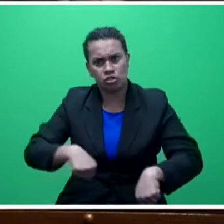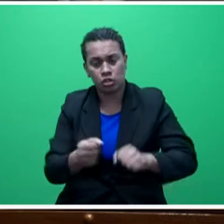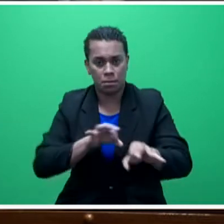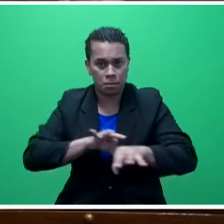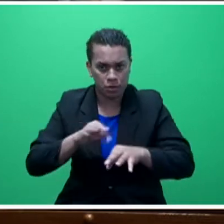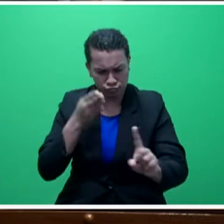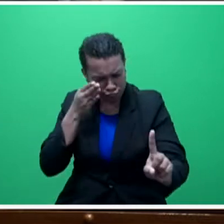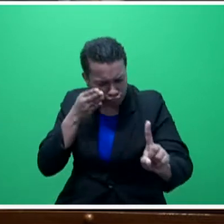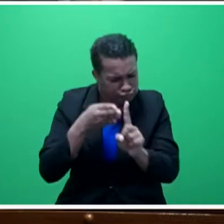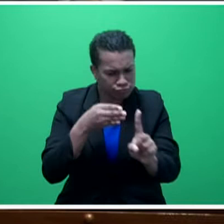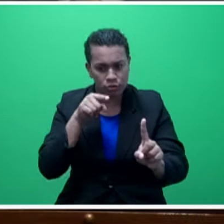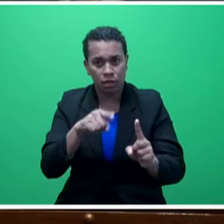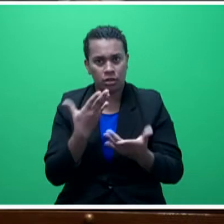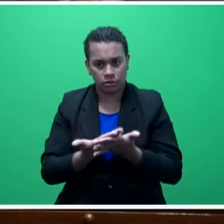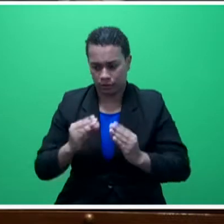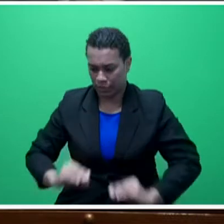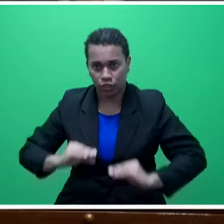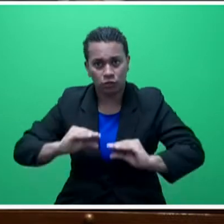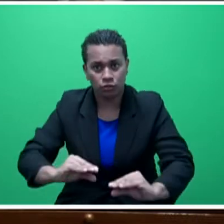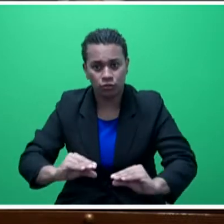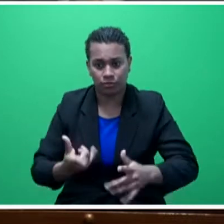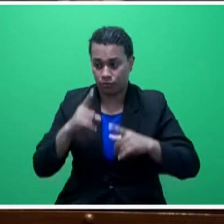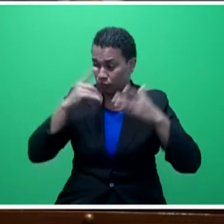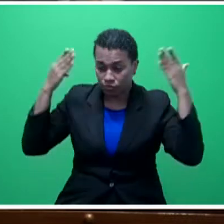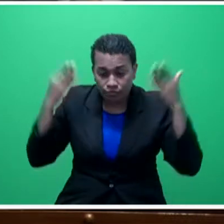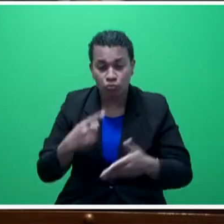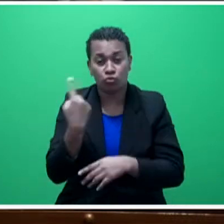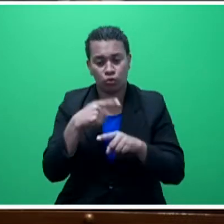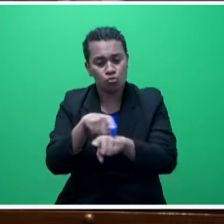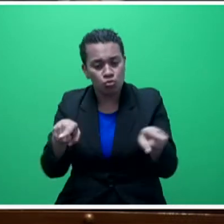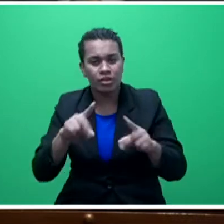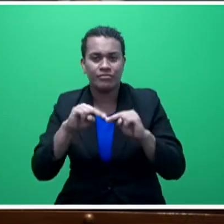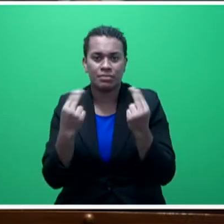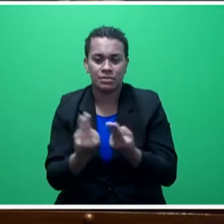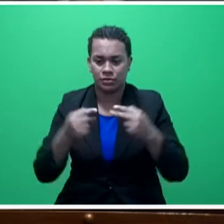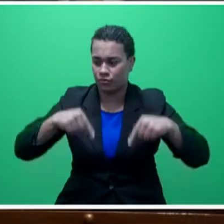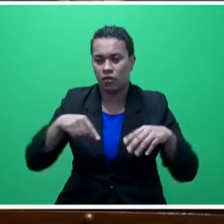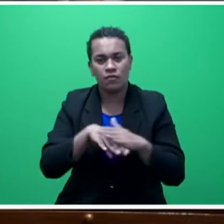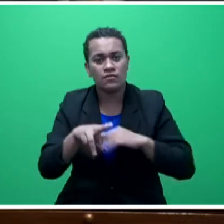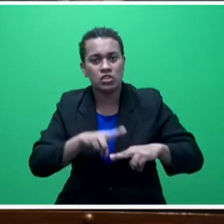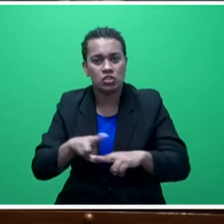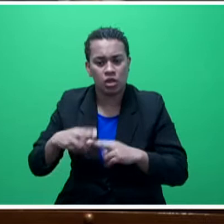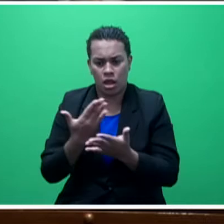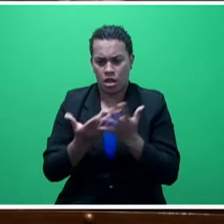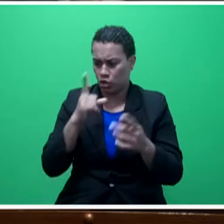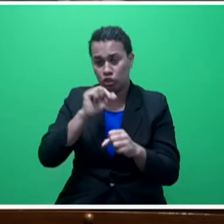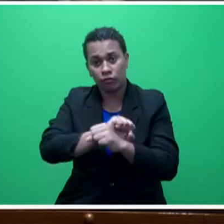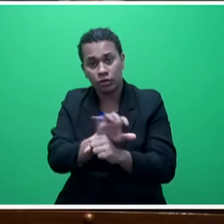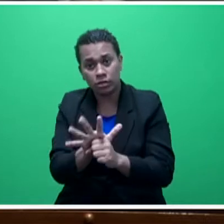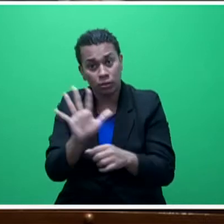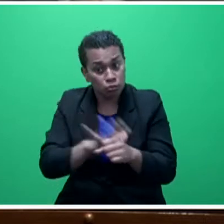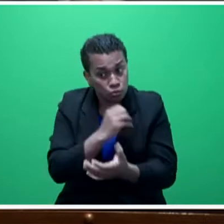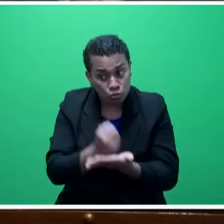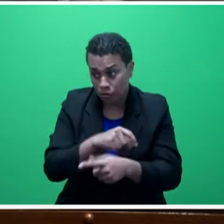interest of our Fijian families at heart to deal with this crisis and ensure that there is sustainability and stimulation